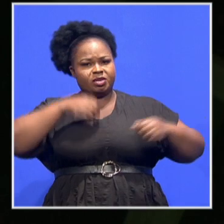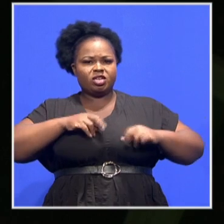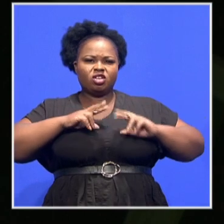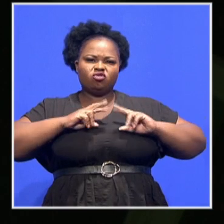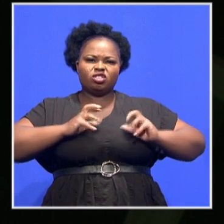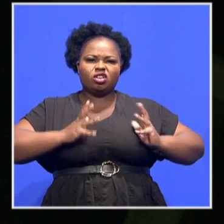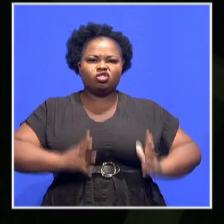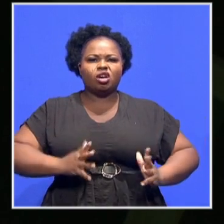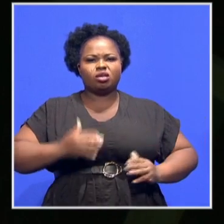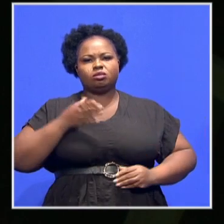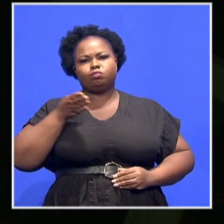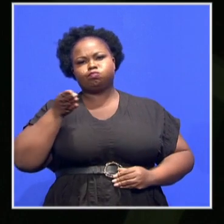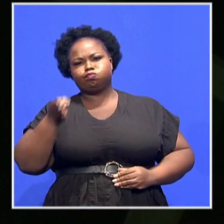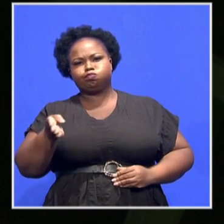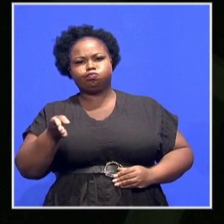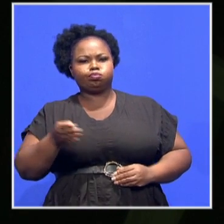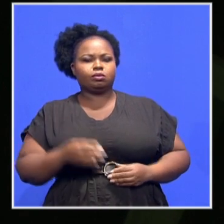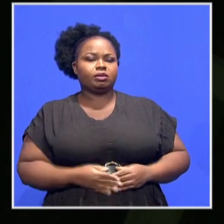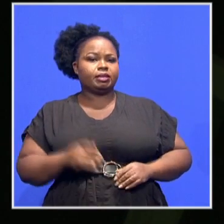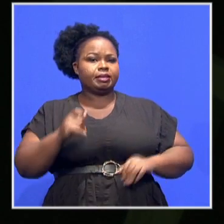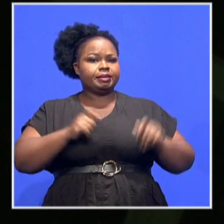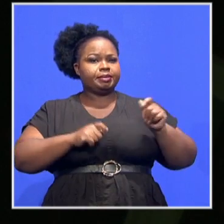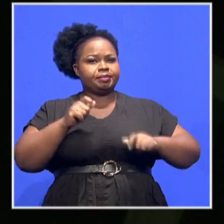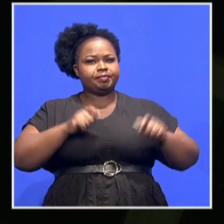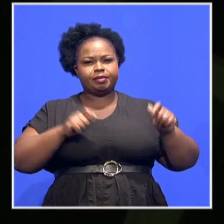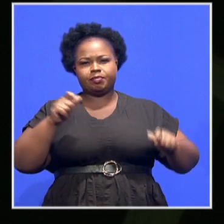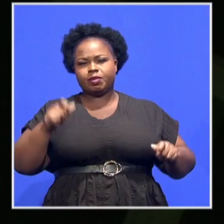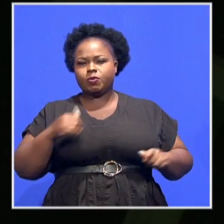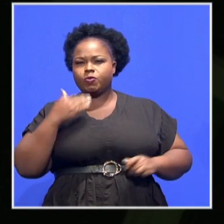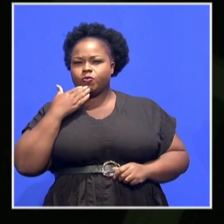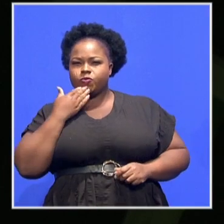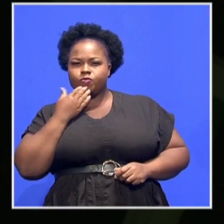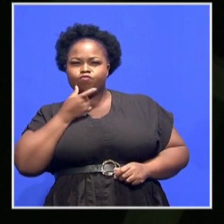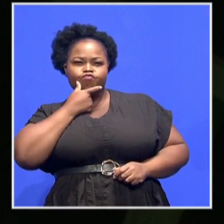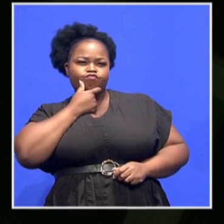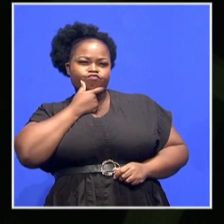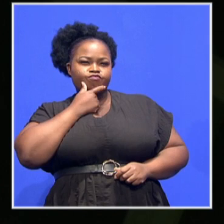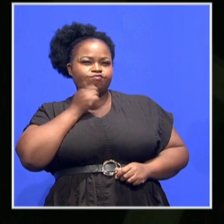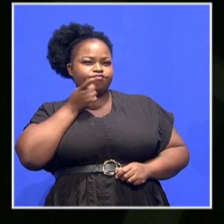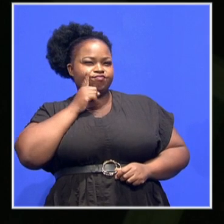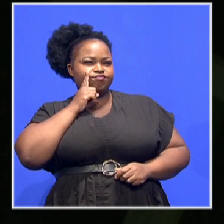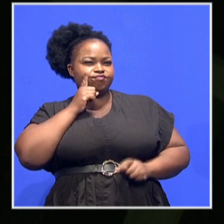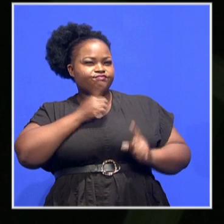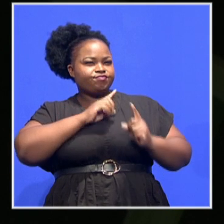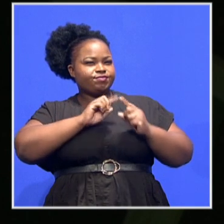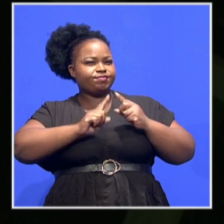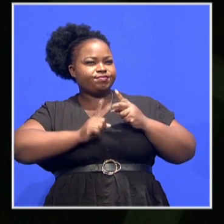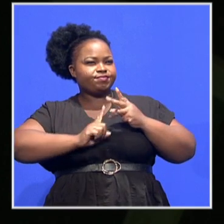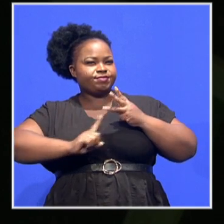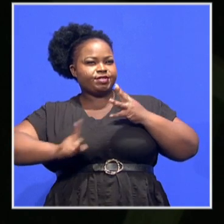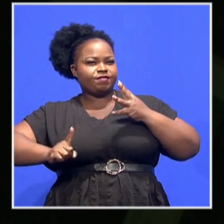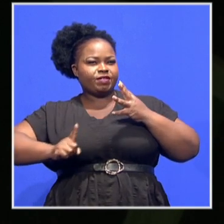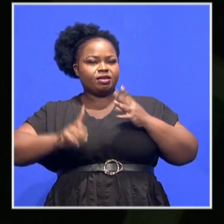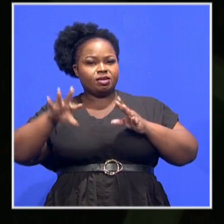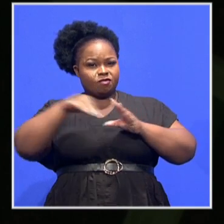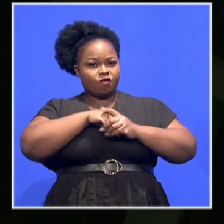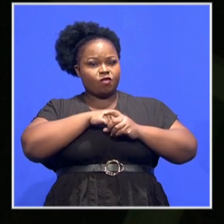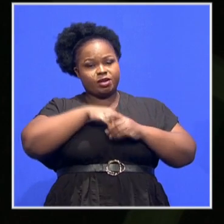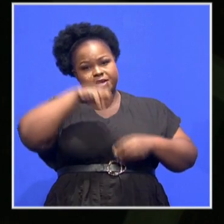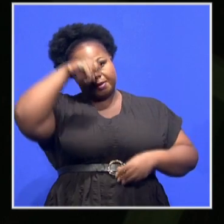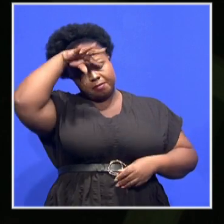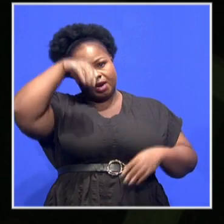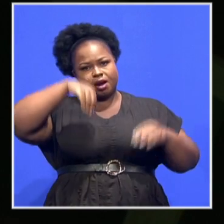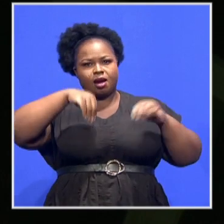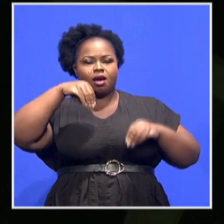who are here, and people who have been looking at various aspects of the mining industry,